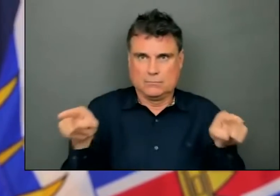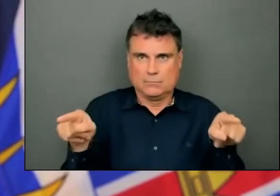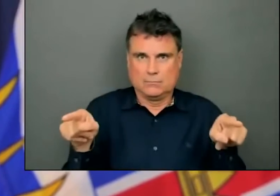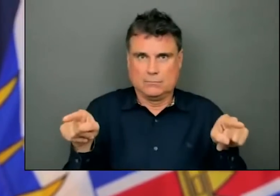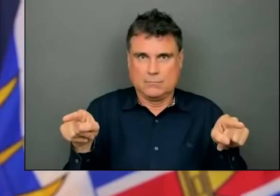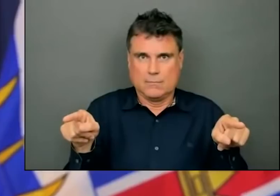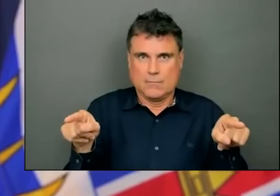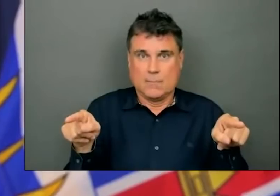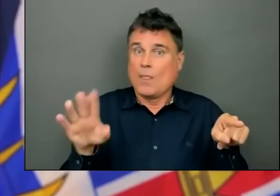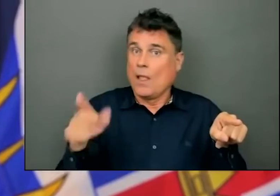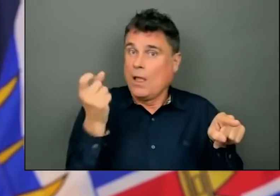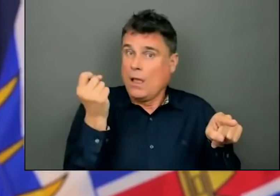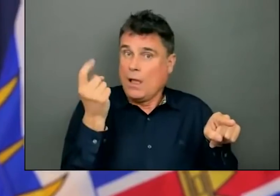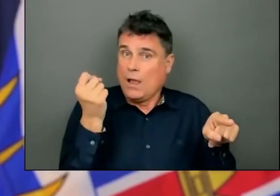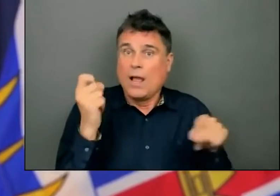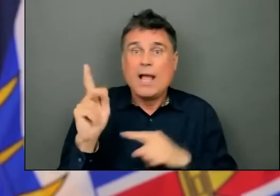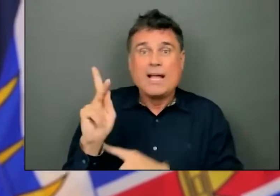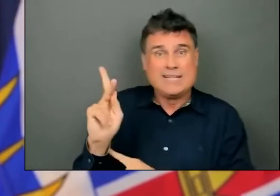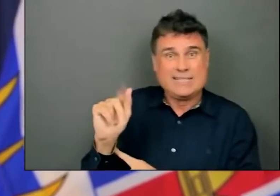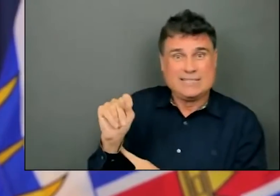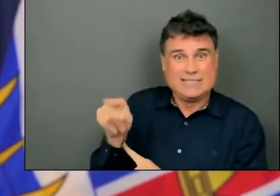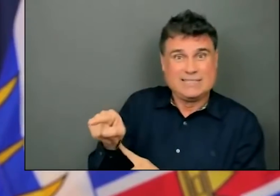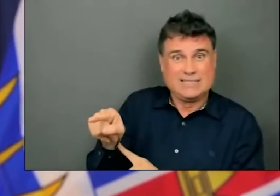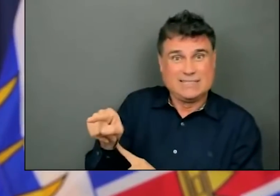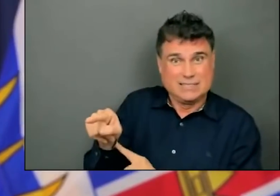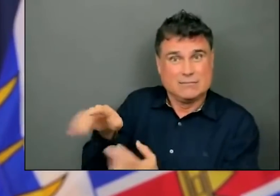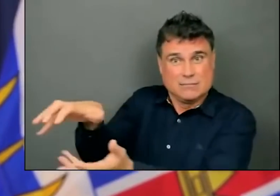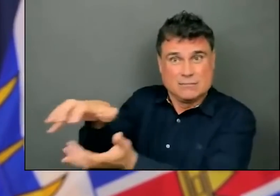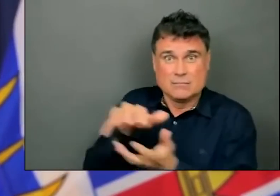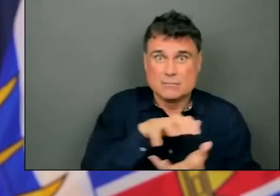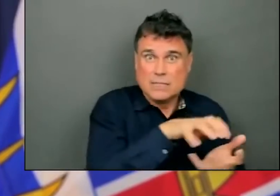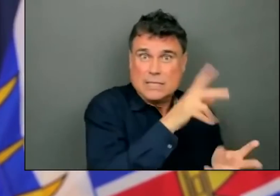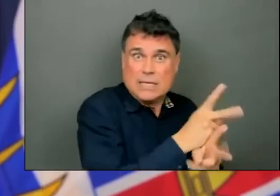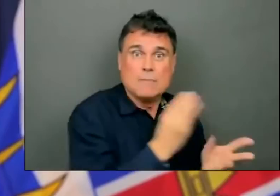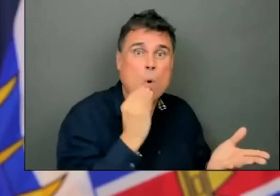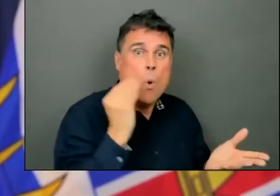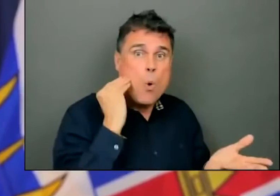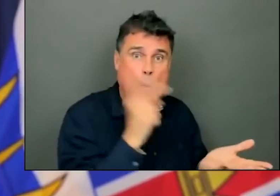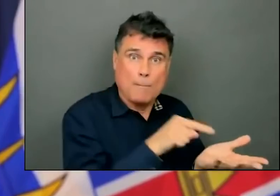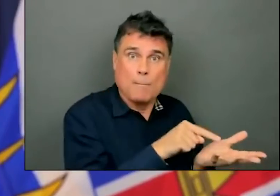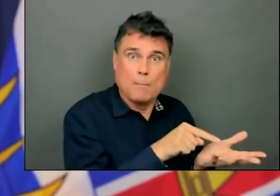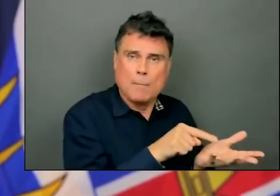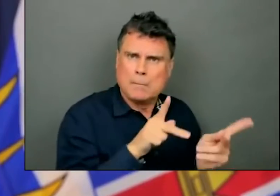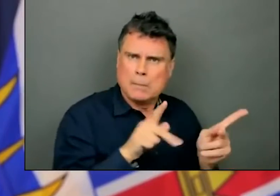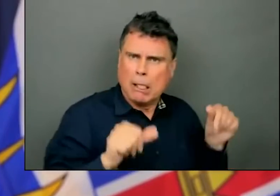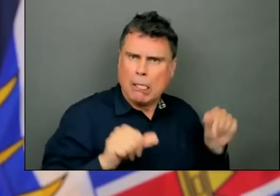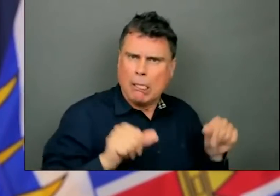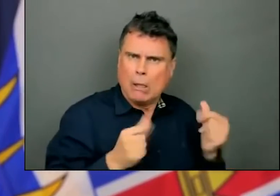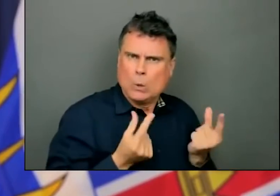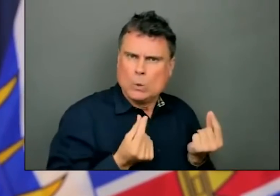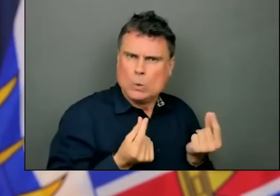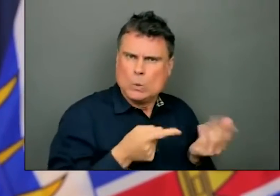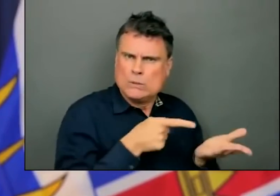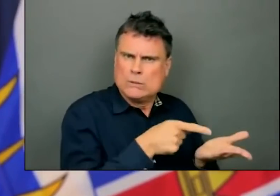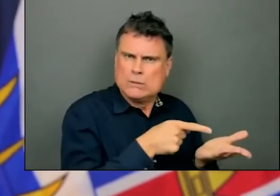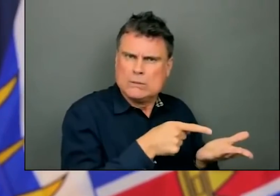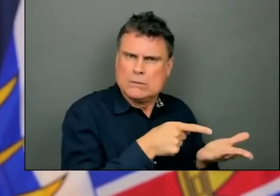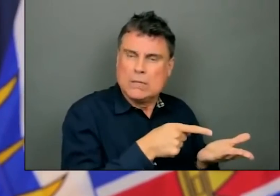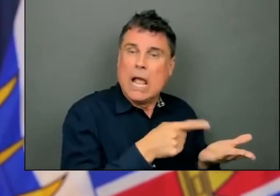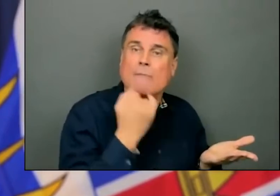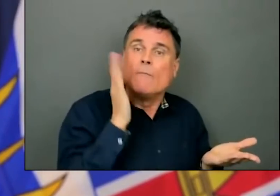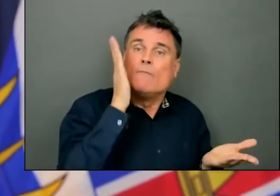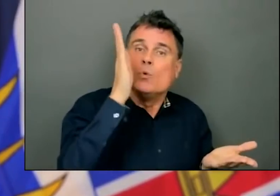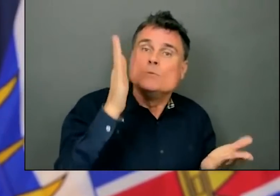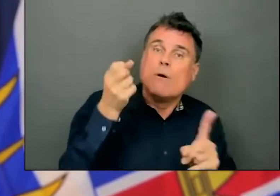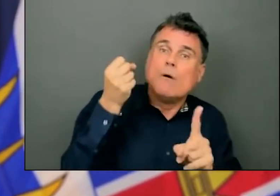have at home to use when they need to make a decision about what to do when they have symptoms in the future. So we are